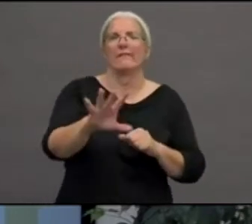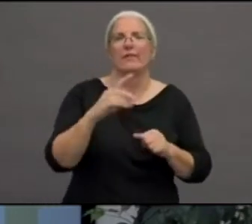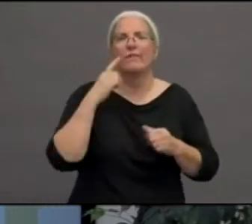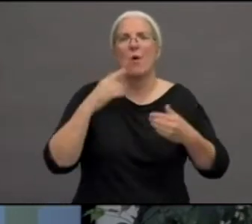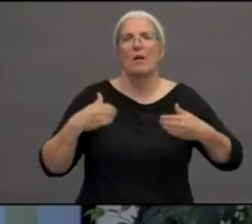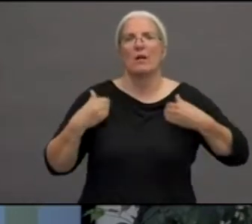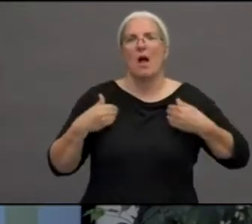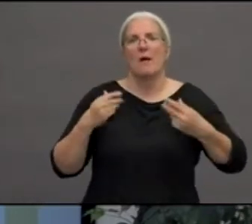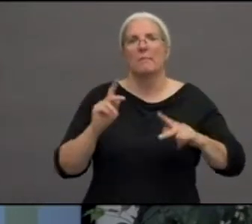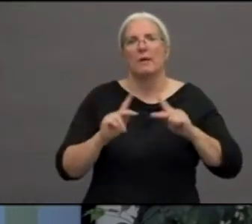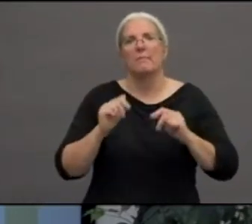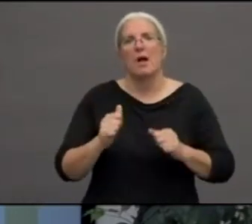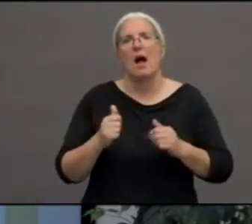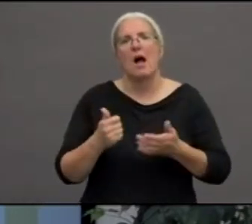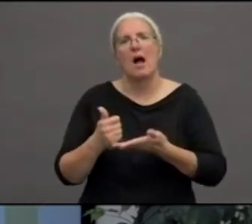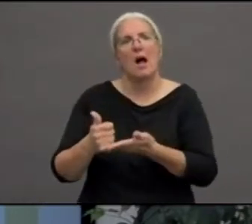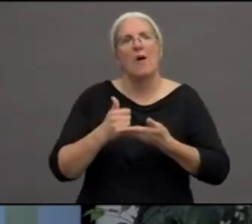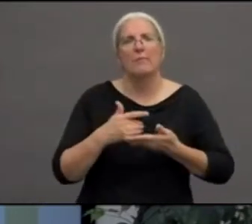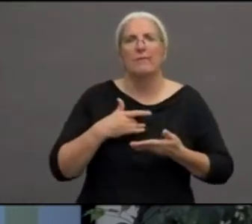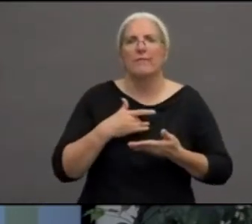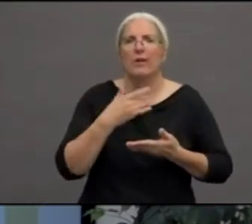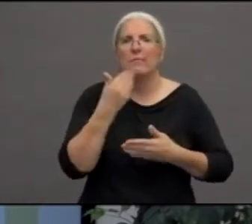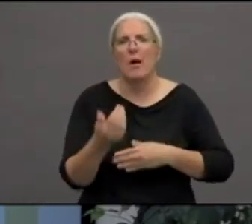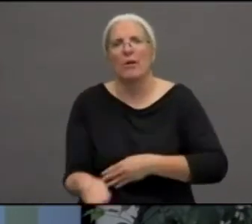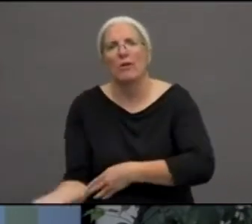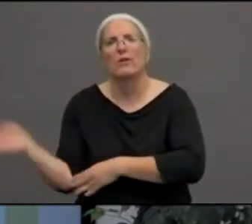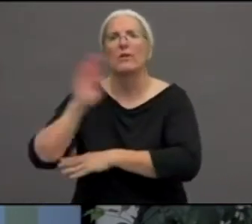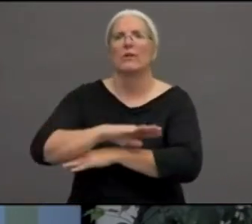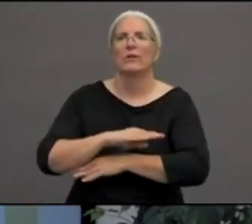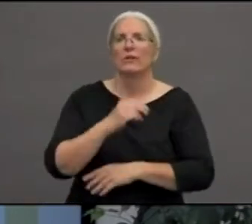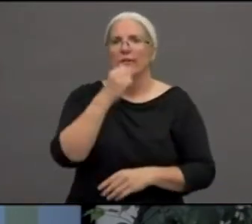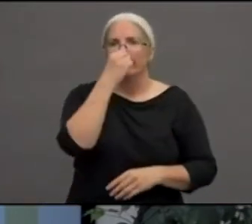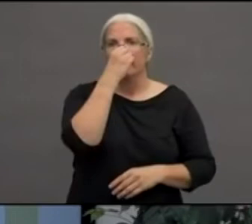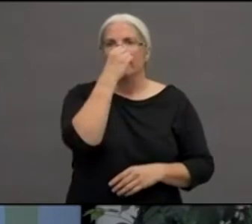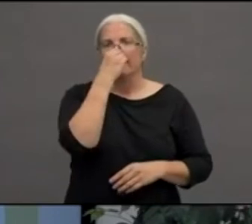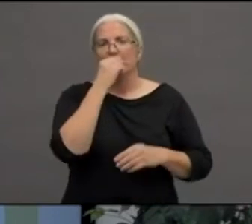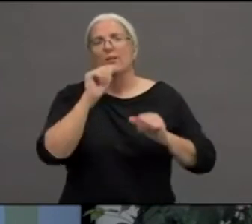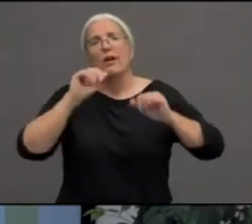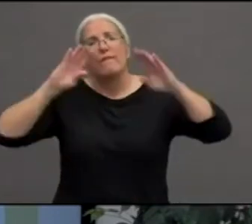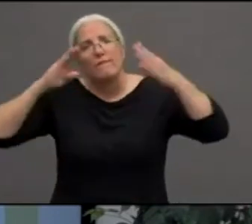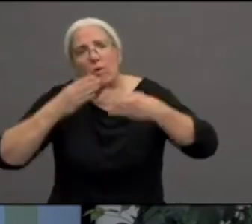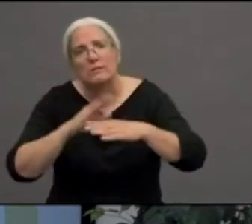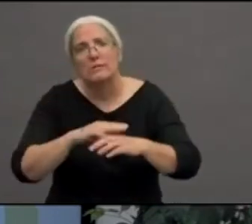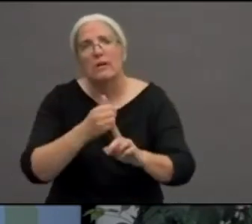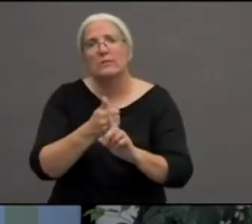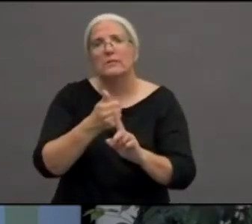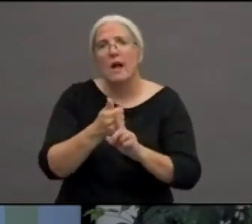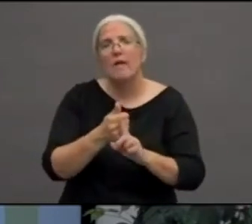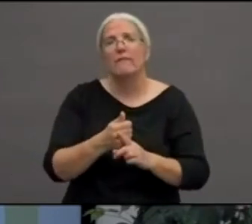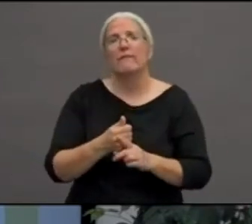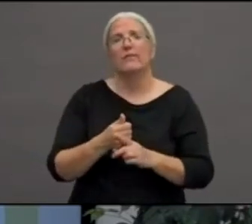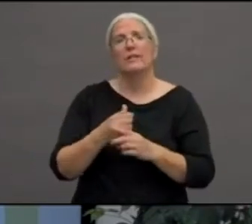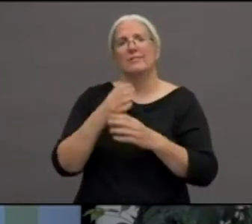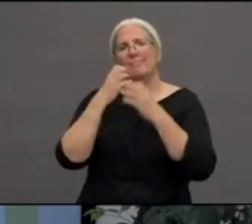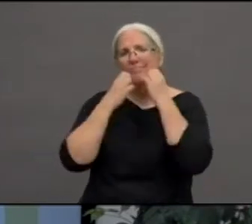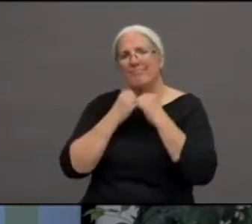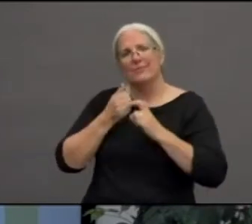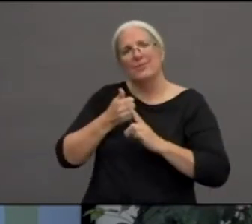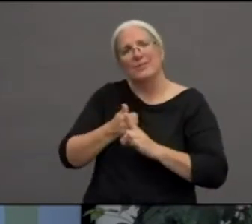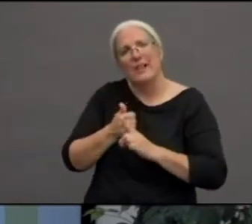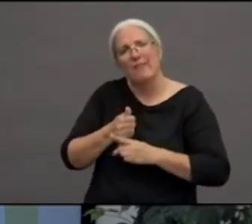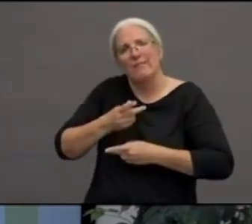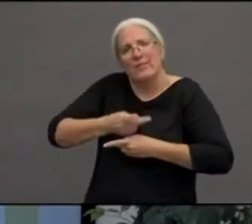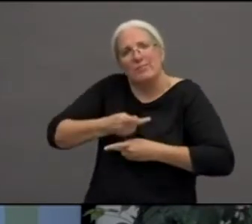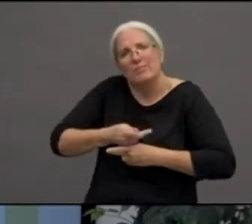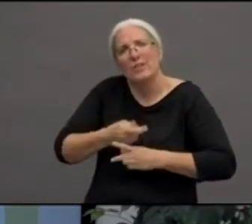having a better day? I think focusing on yourself, that self-nurture. Sometimes you're